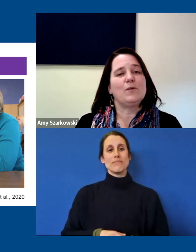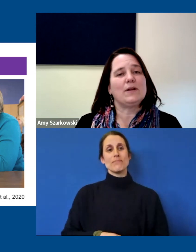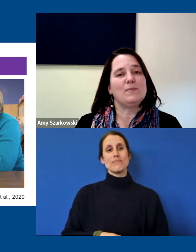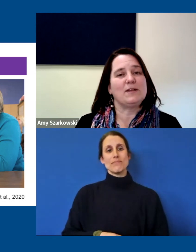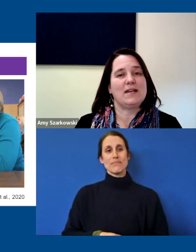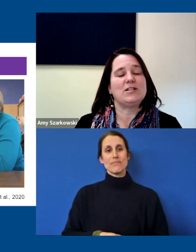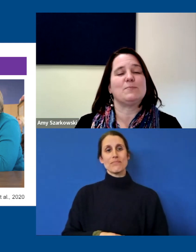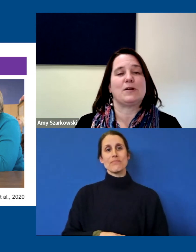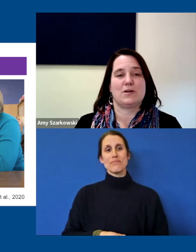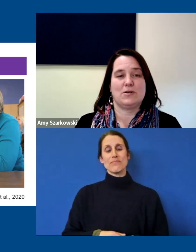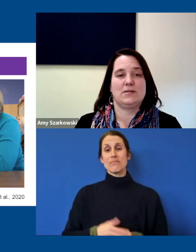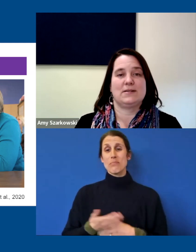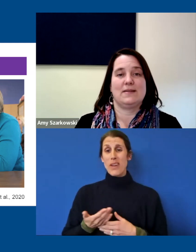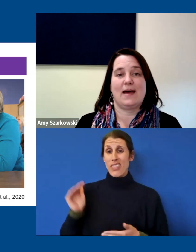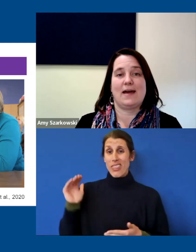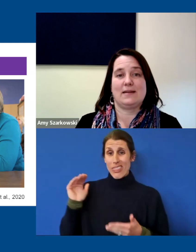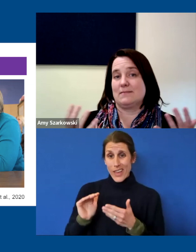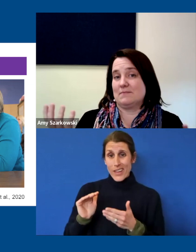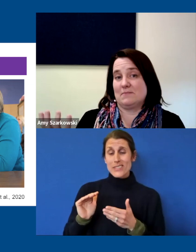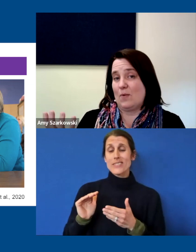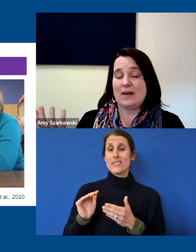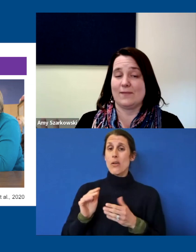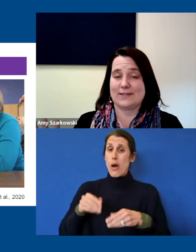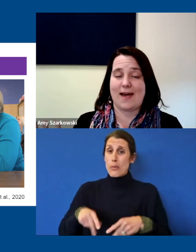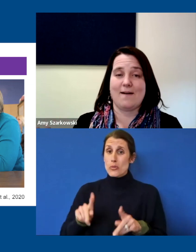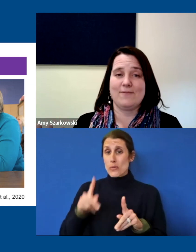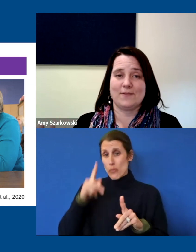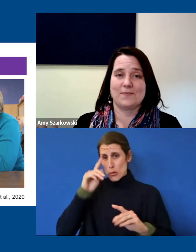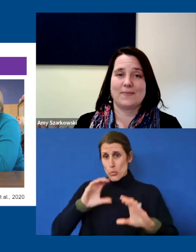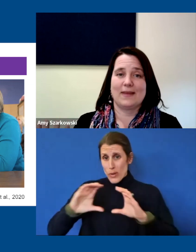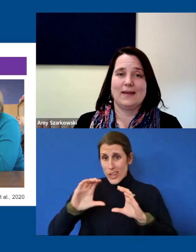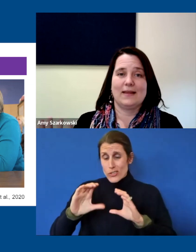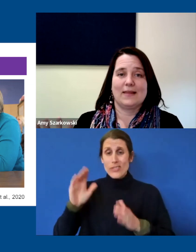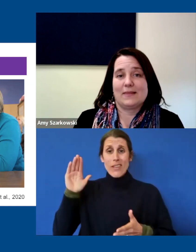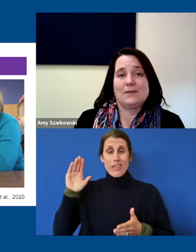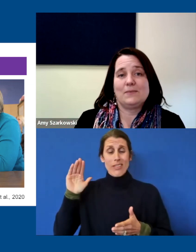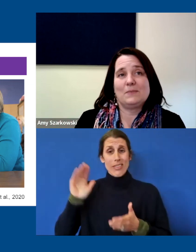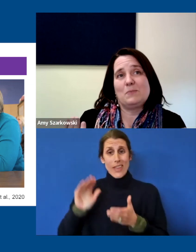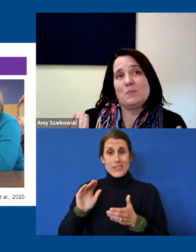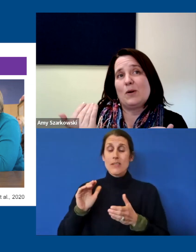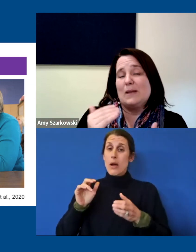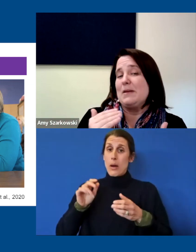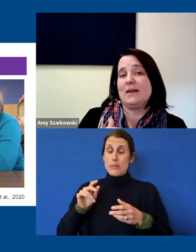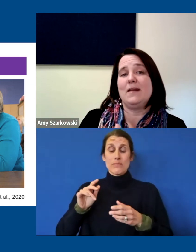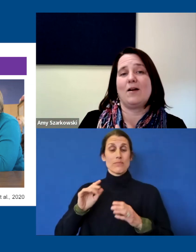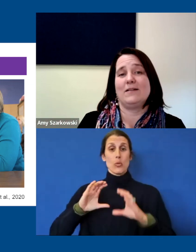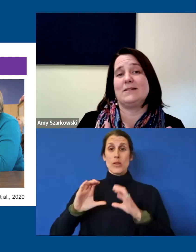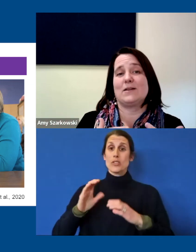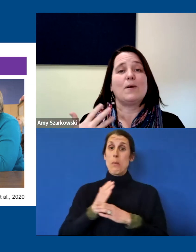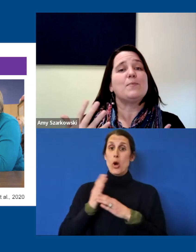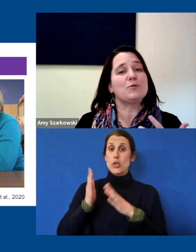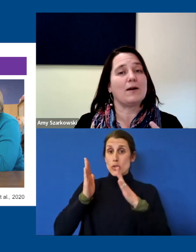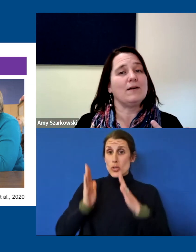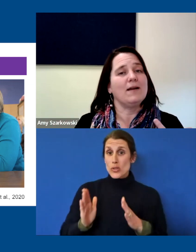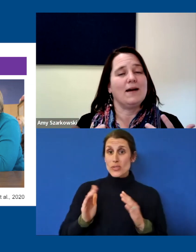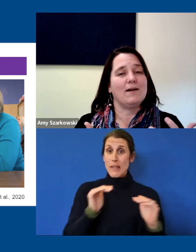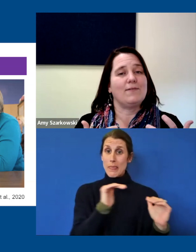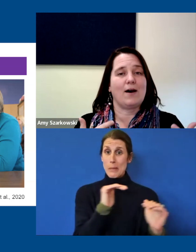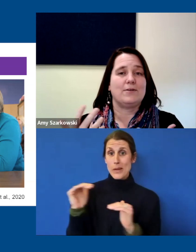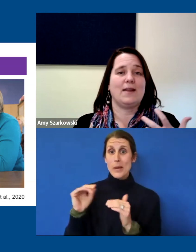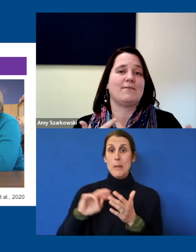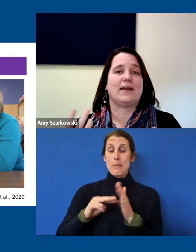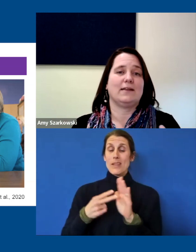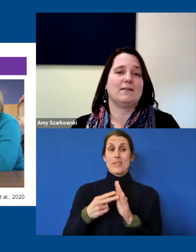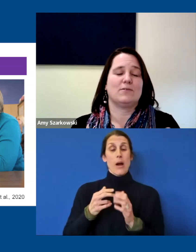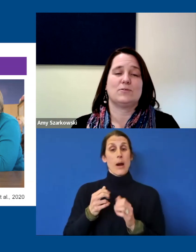The fewer communication partners that any of us have, the more limited is our repertoire of